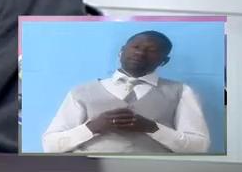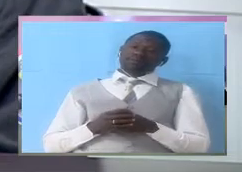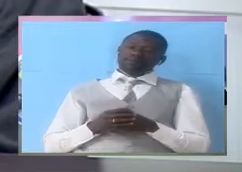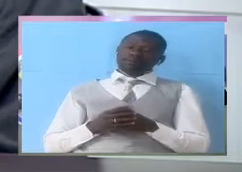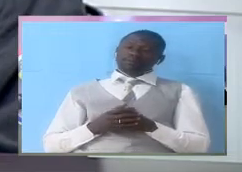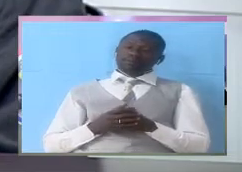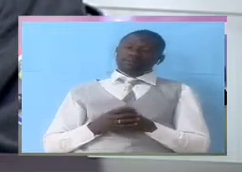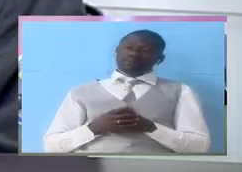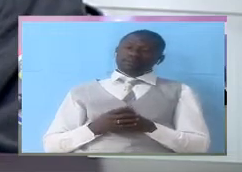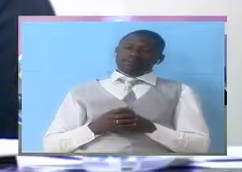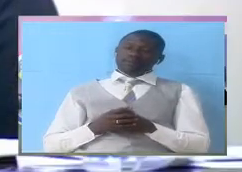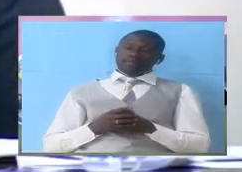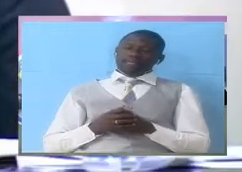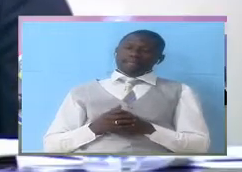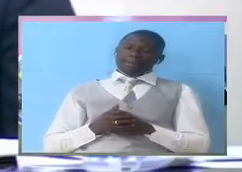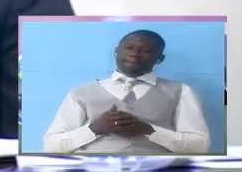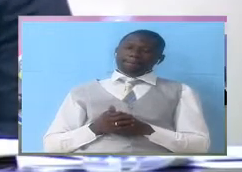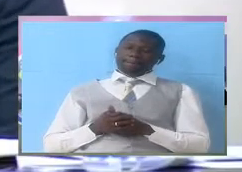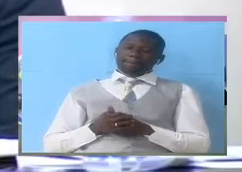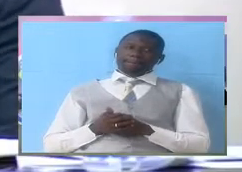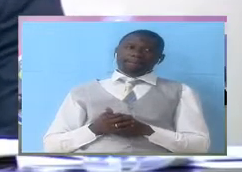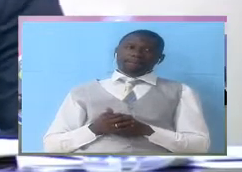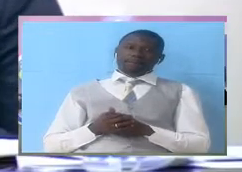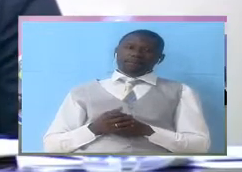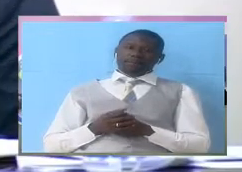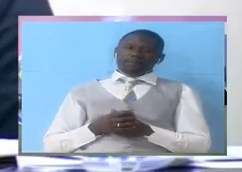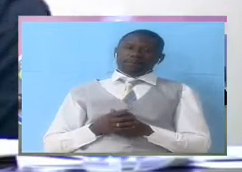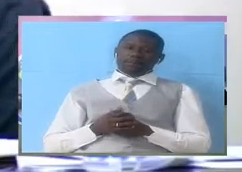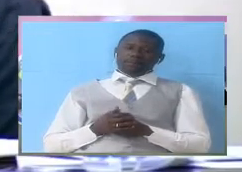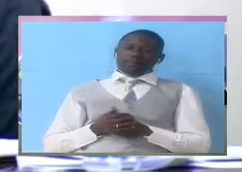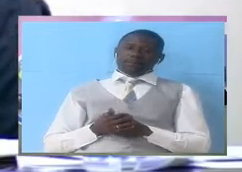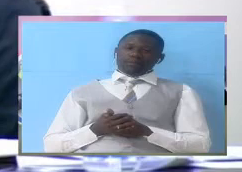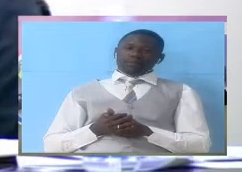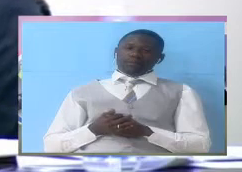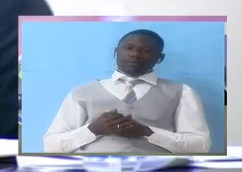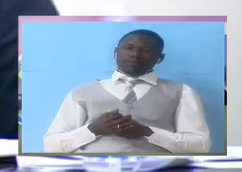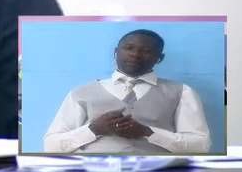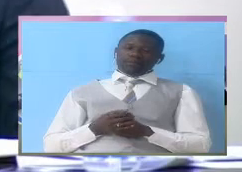Moi, la patoko ci Olof. Dafa gudda. Dafa gudda lol.